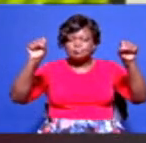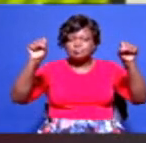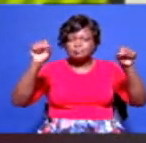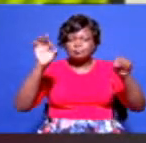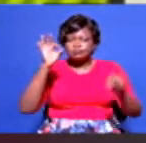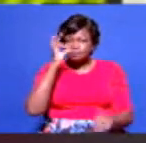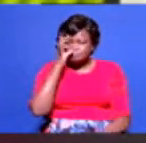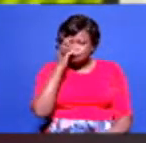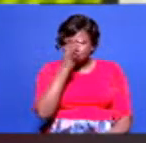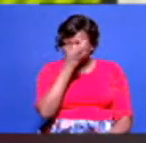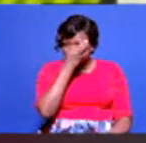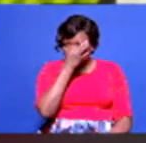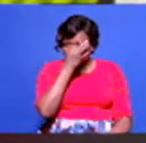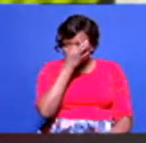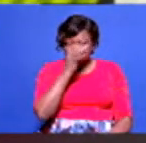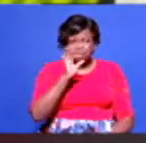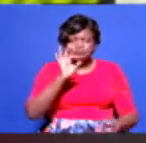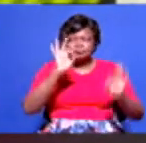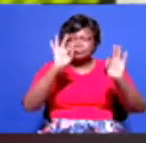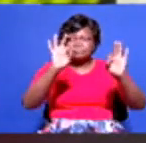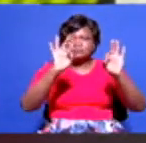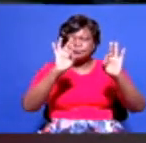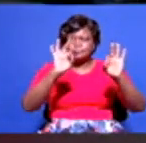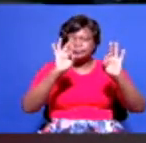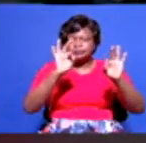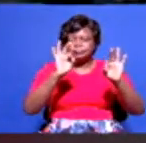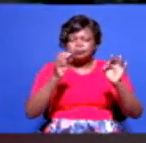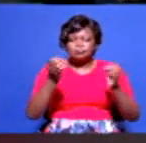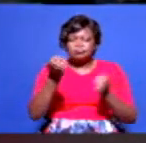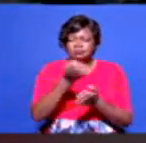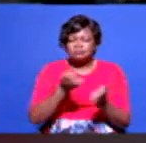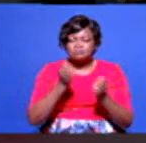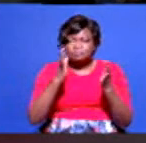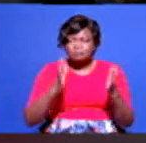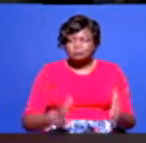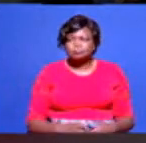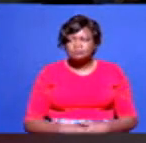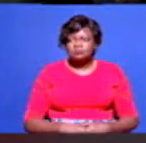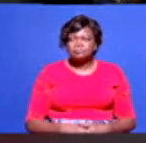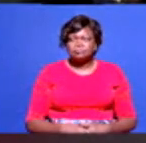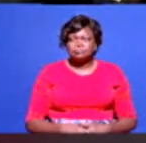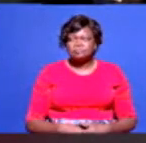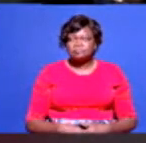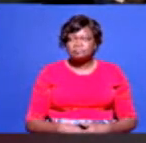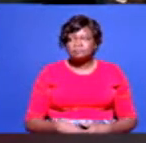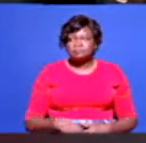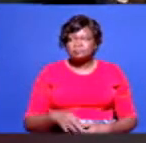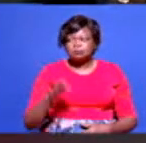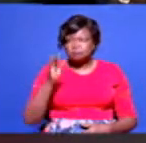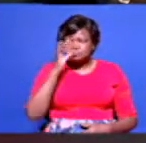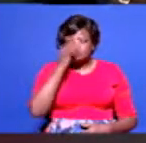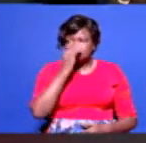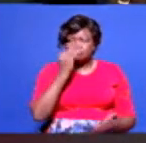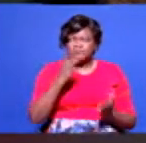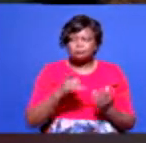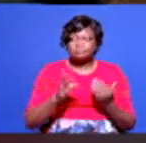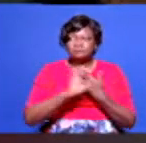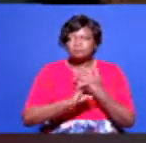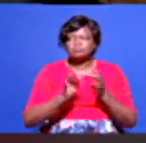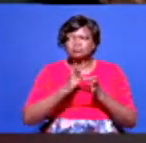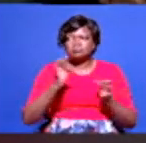Kibaki, an outstanding economist. He has served this country for many